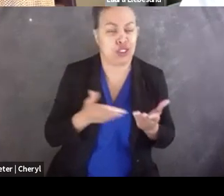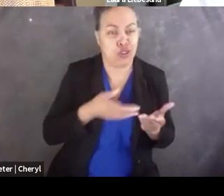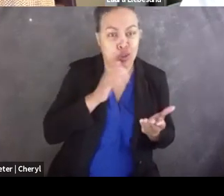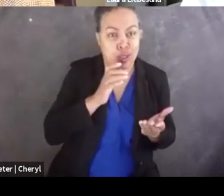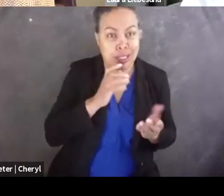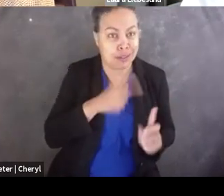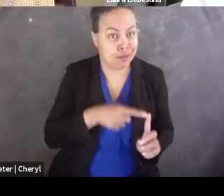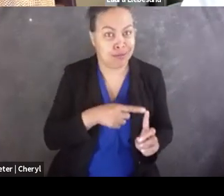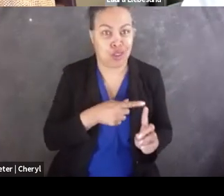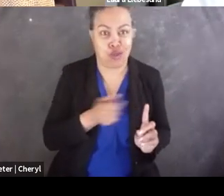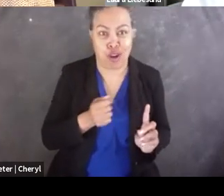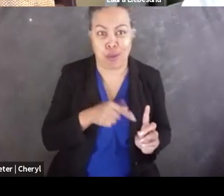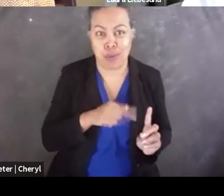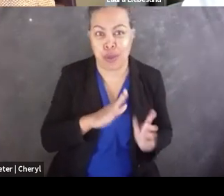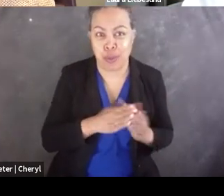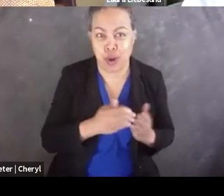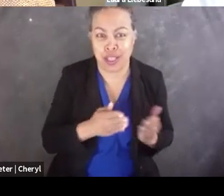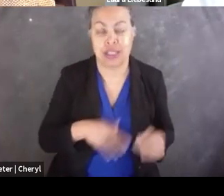had a cocktail called